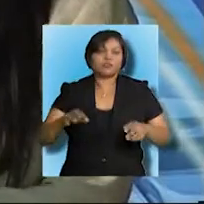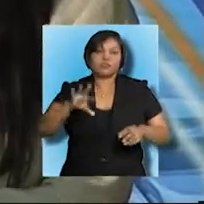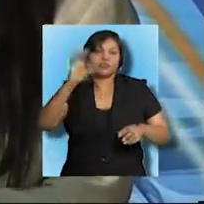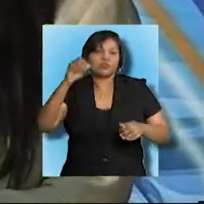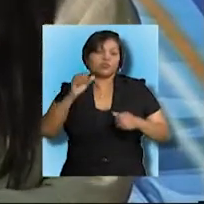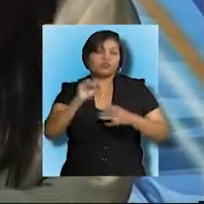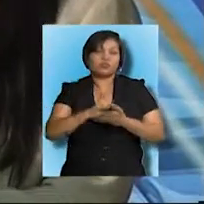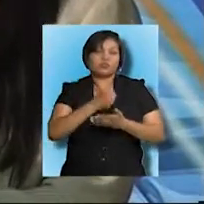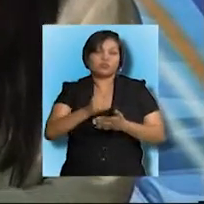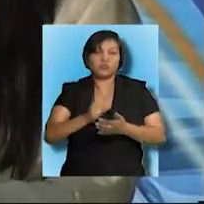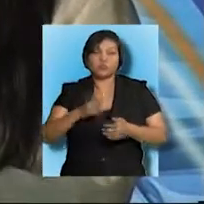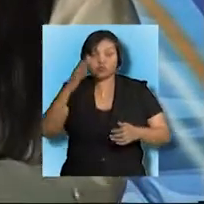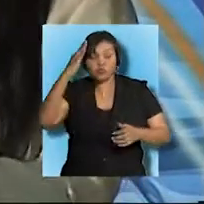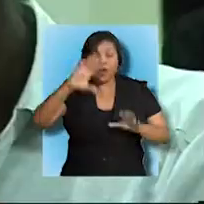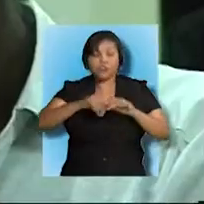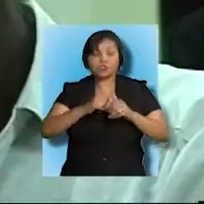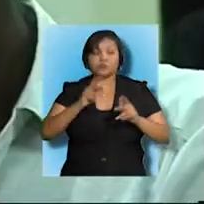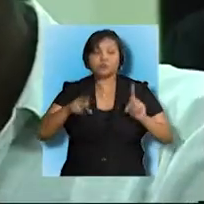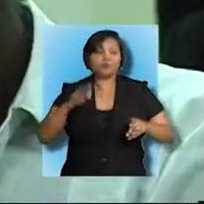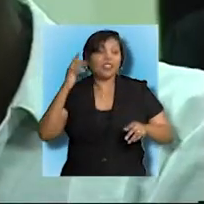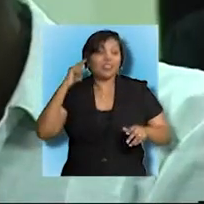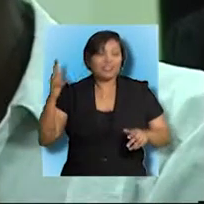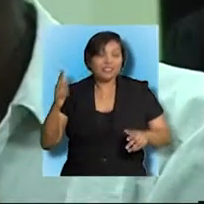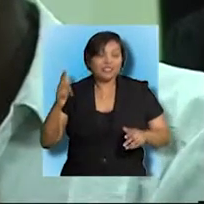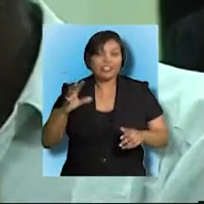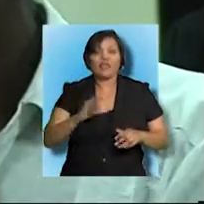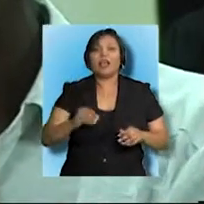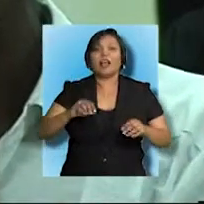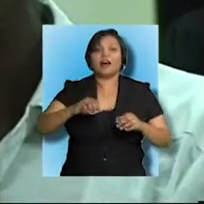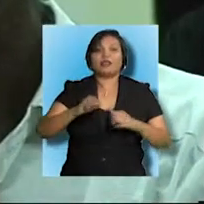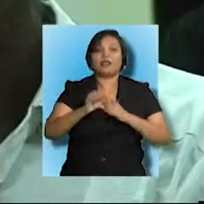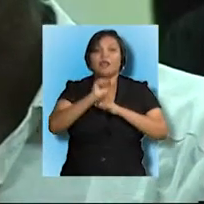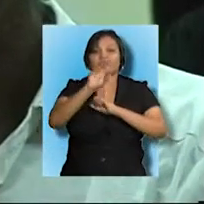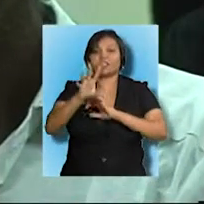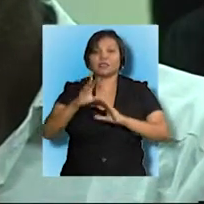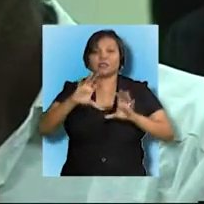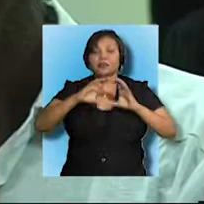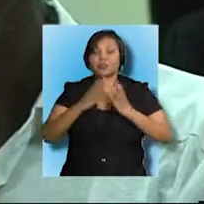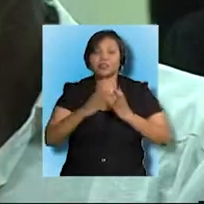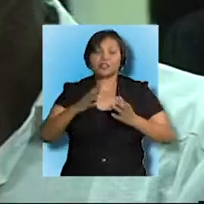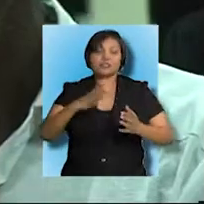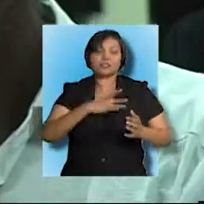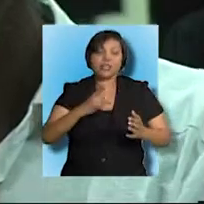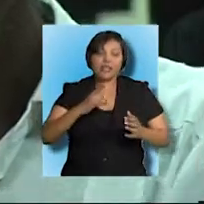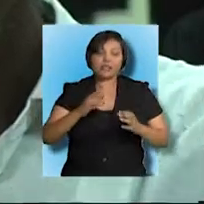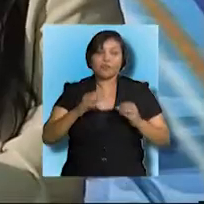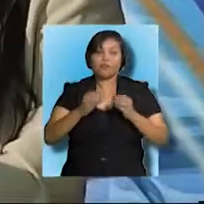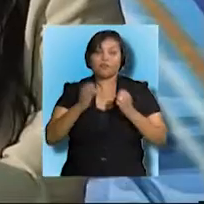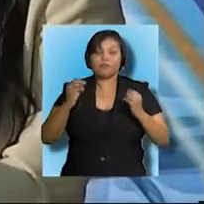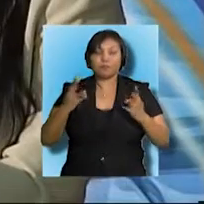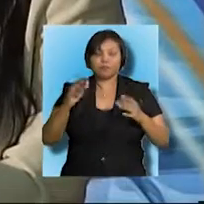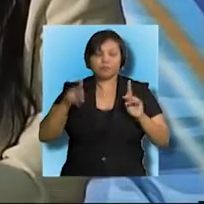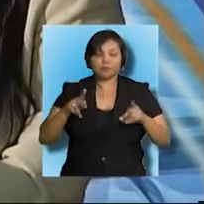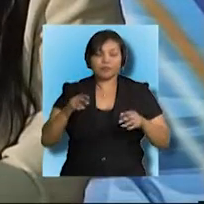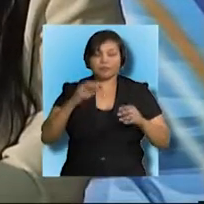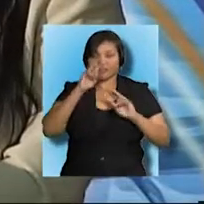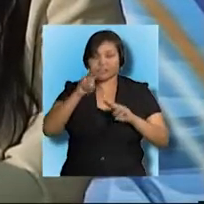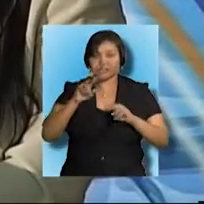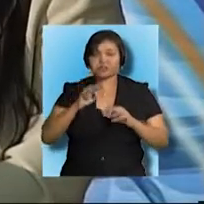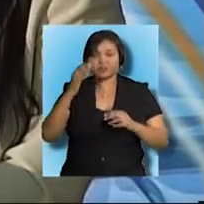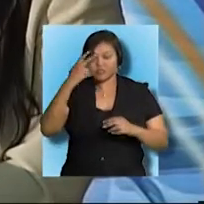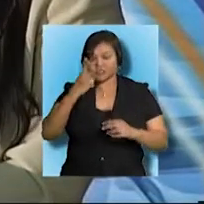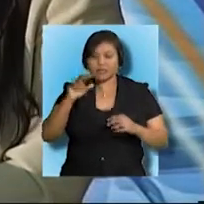for numbers of visitors, and it is a value added for advertisers. So should media ownership be